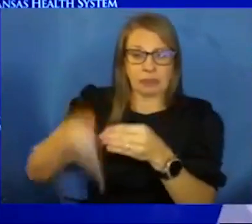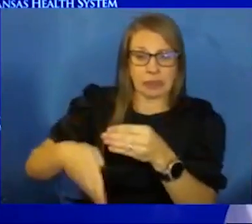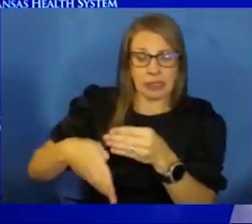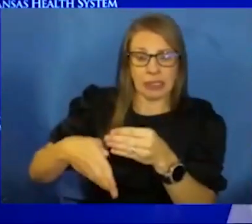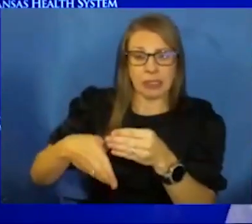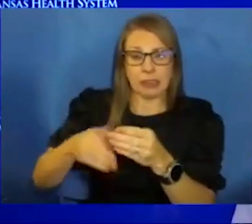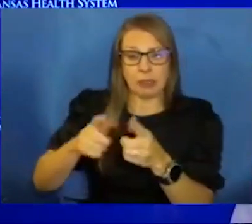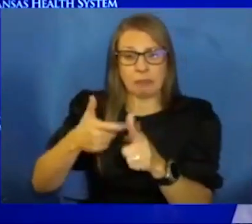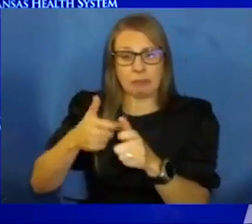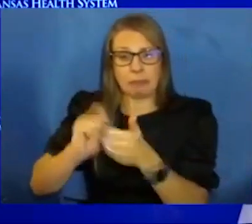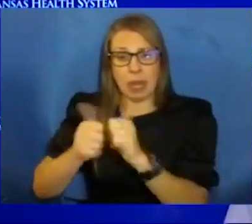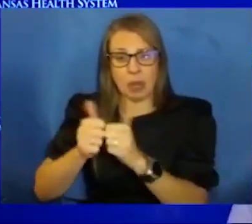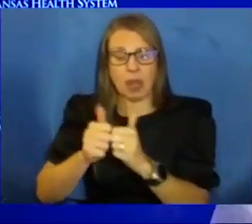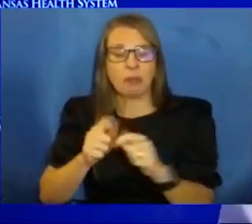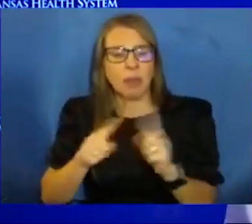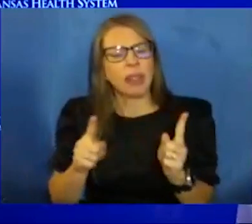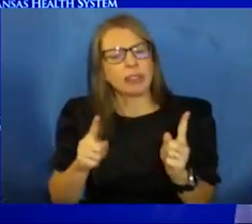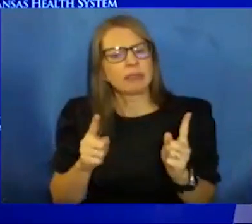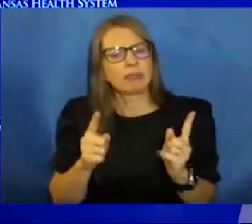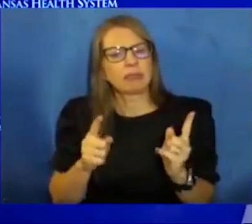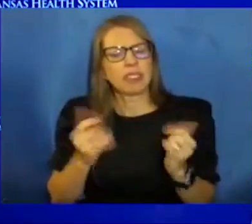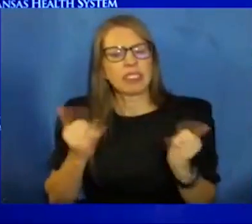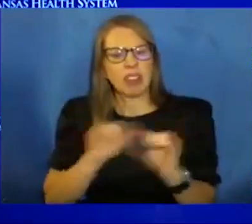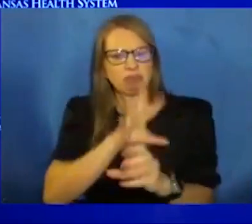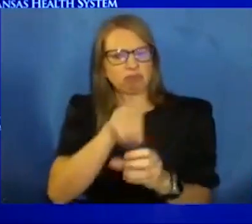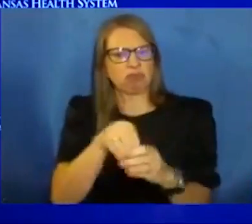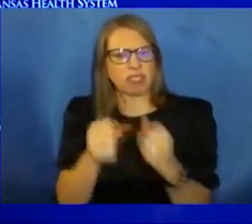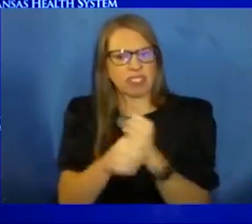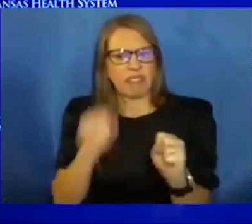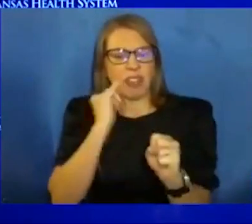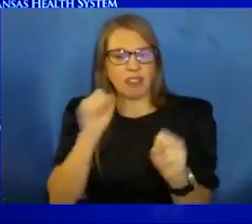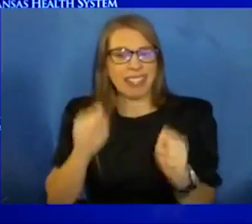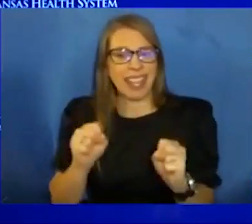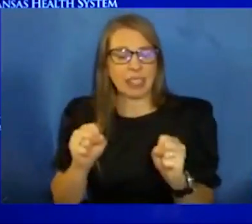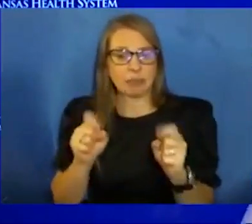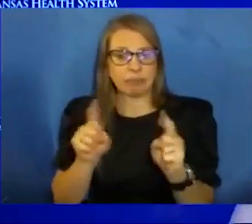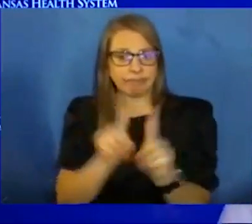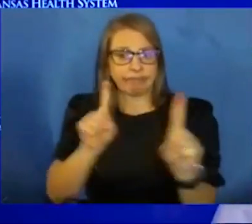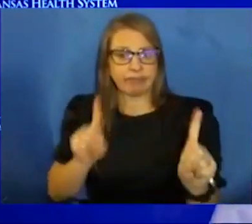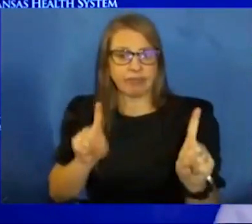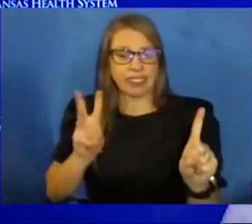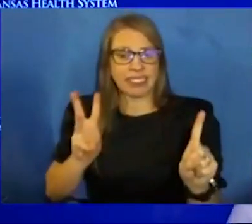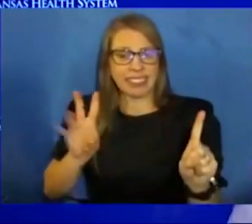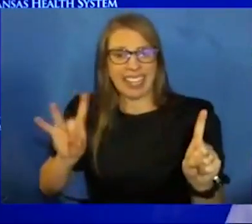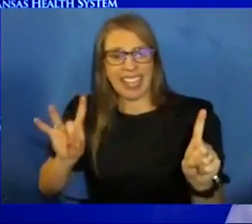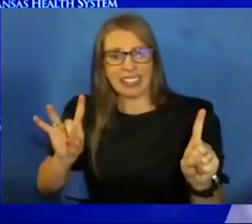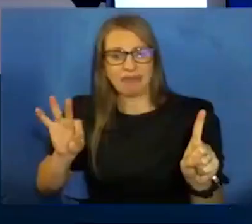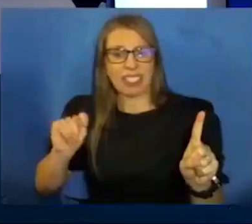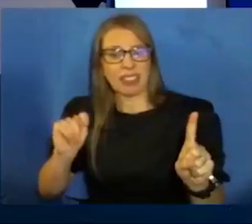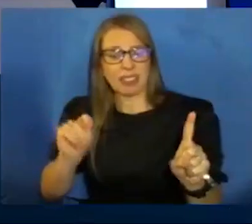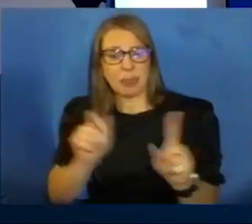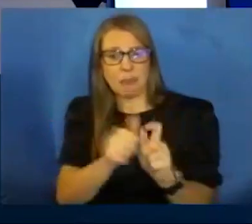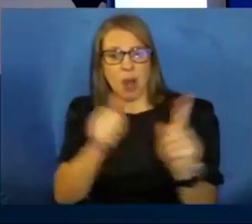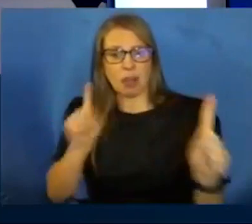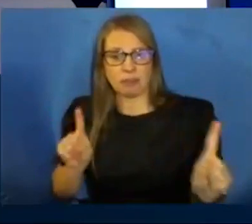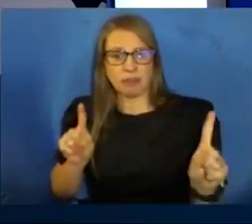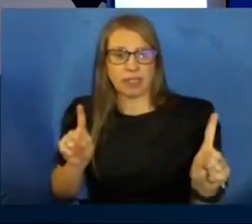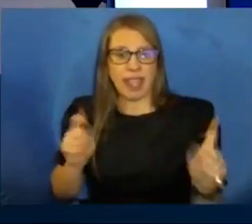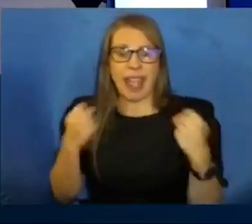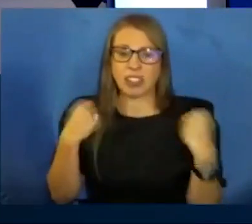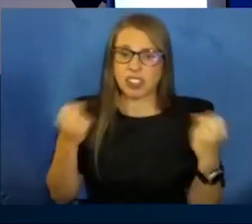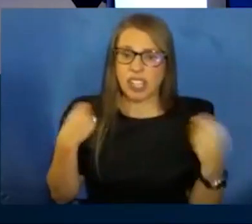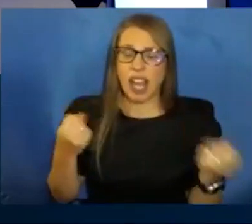as Dr. Williamson said. I think it's maybe at the very beginning or at the end of those where people can tend to congregate fairly closely together. But